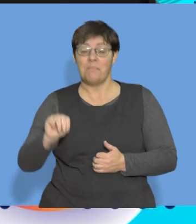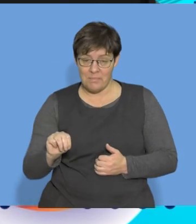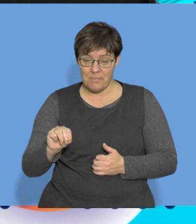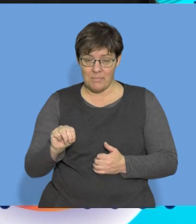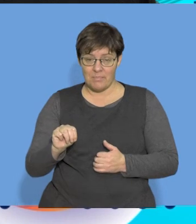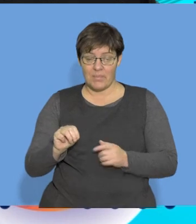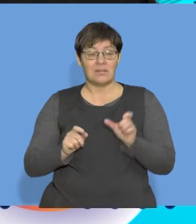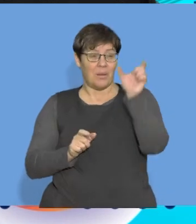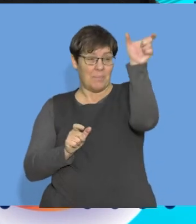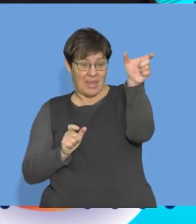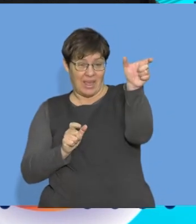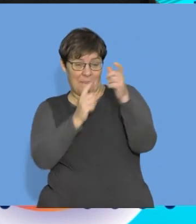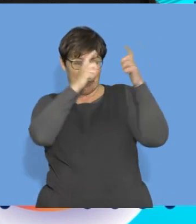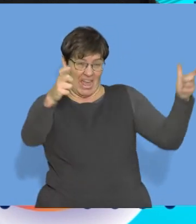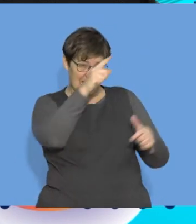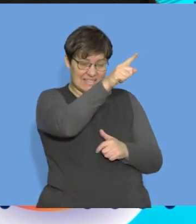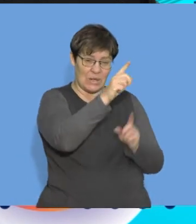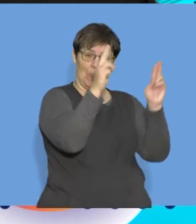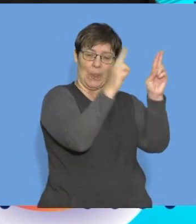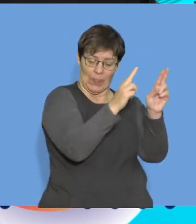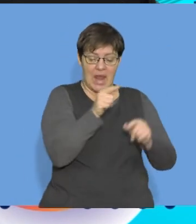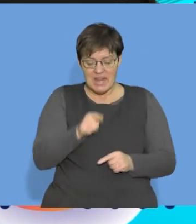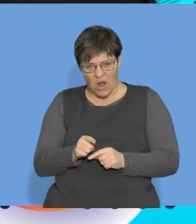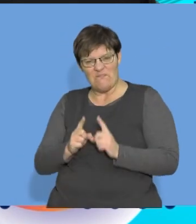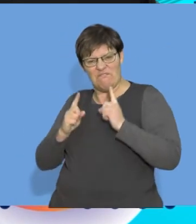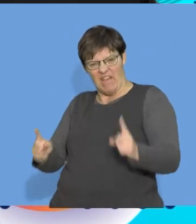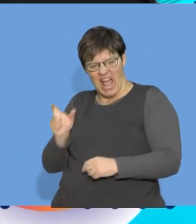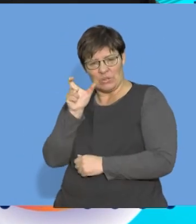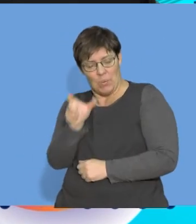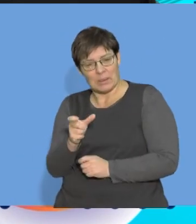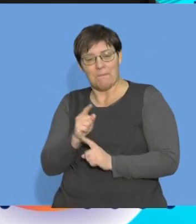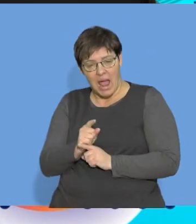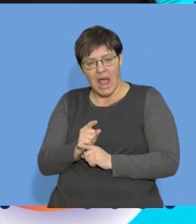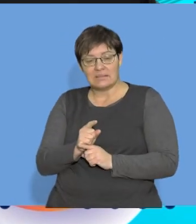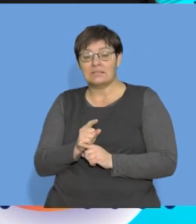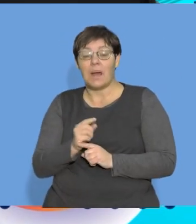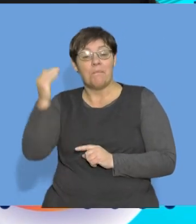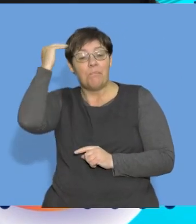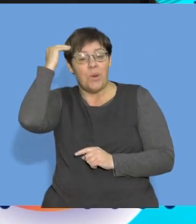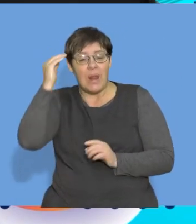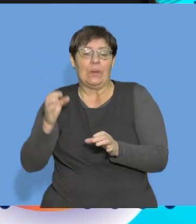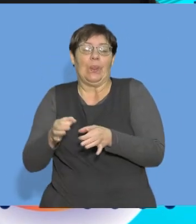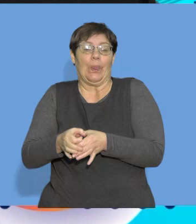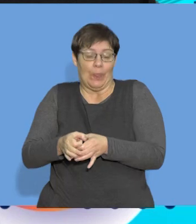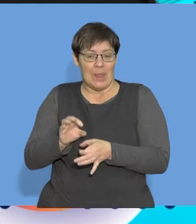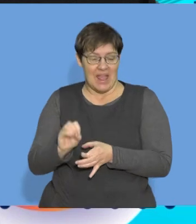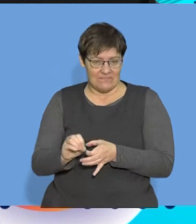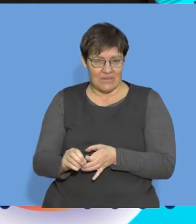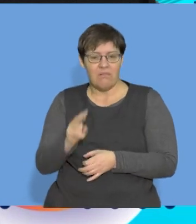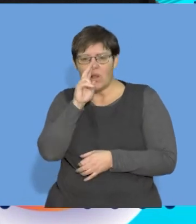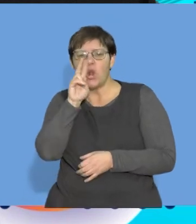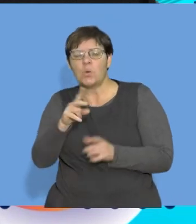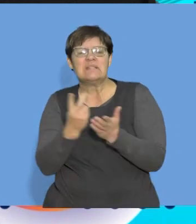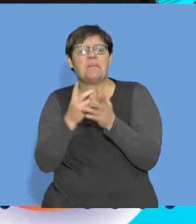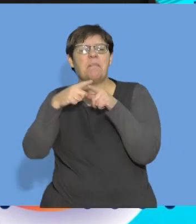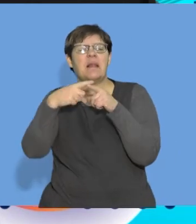we've got cerebrum, the bigger part. Now we move into cerebellum, the smallest part of the brain that looks